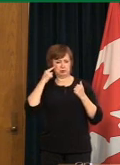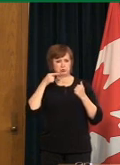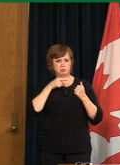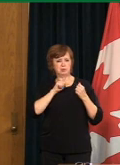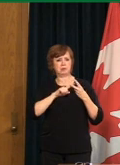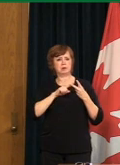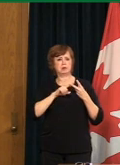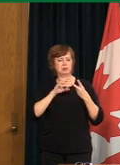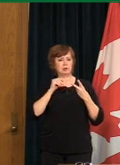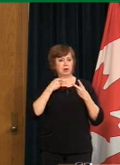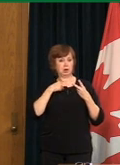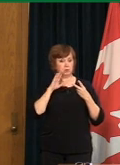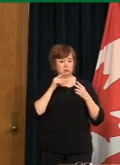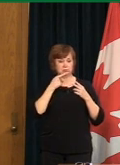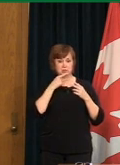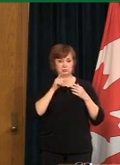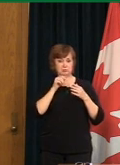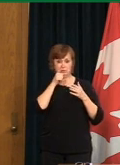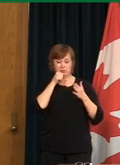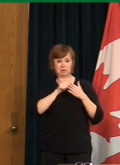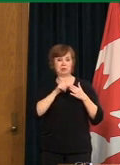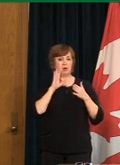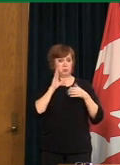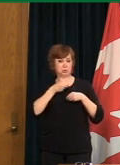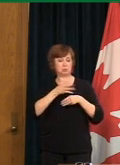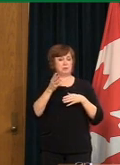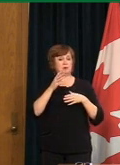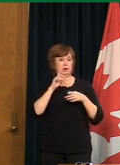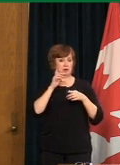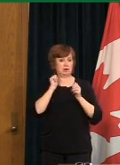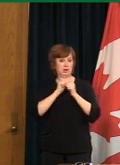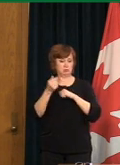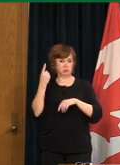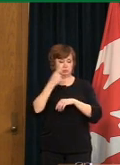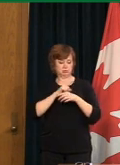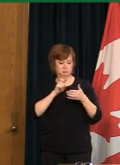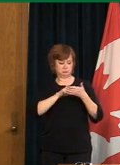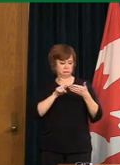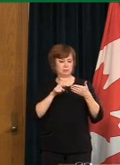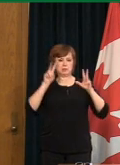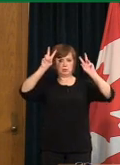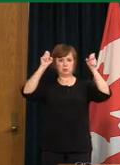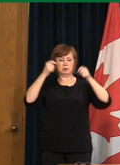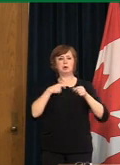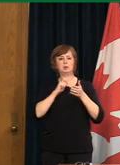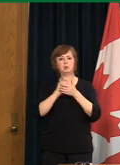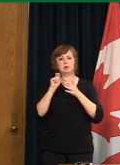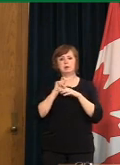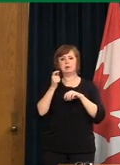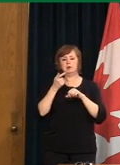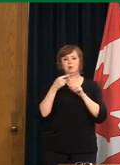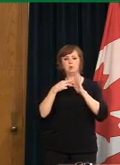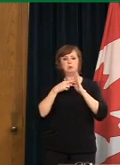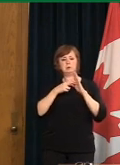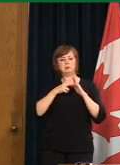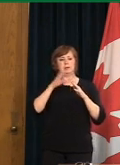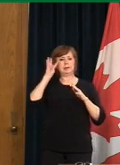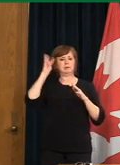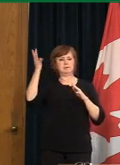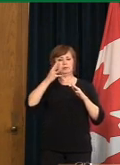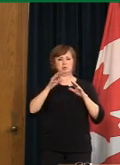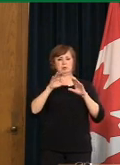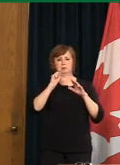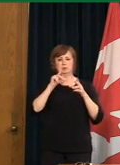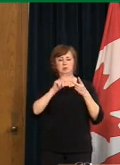Saskatchewan, and I'll quote from that letter, and we'll provide it after this news press release. I'm writing on behalf of Innovation Saskatchewan to express